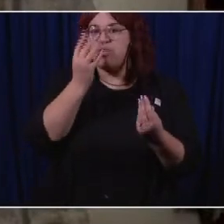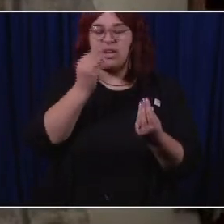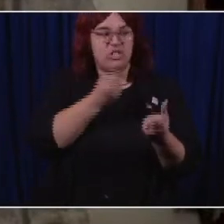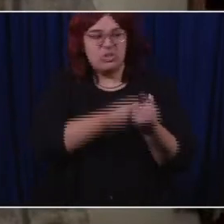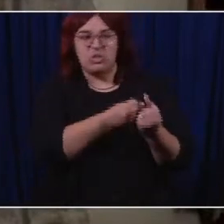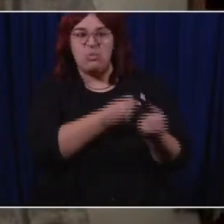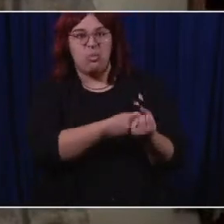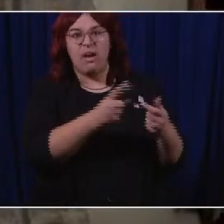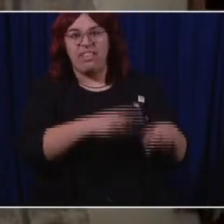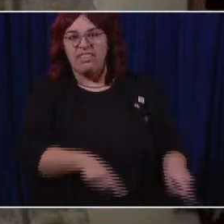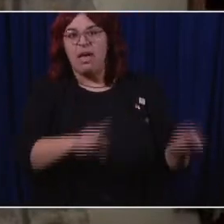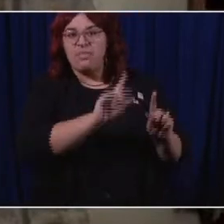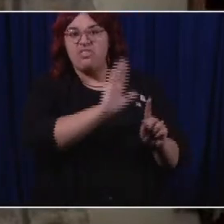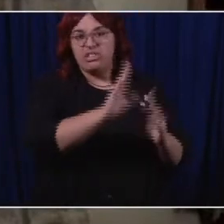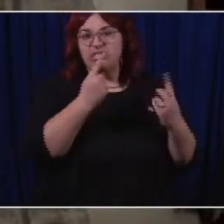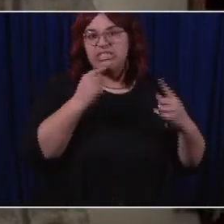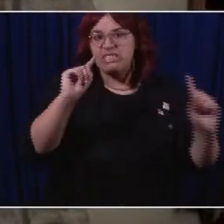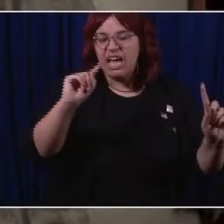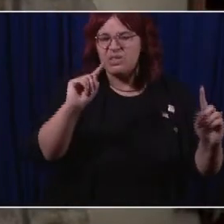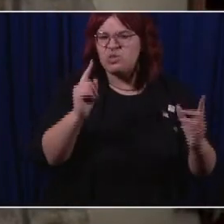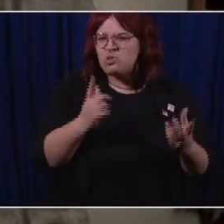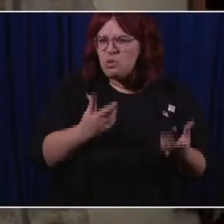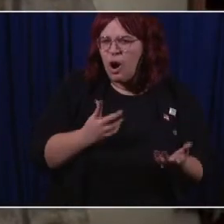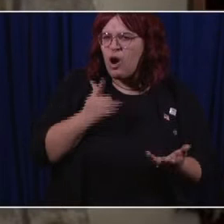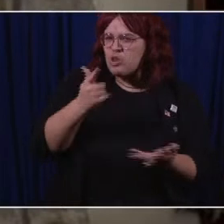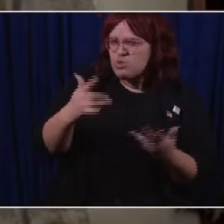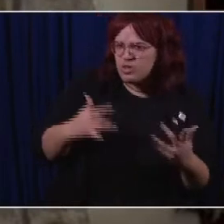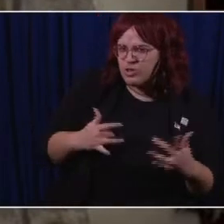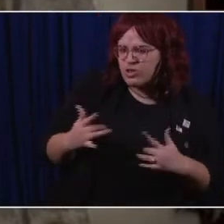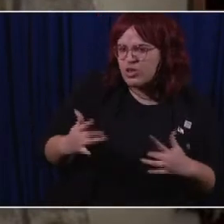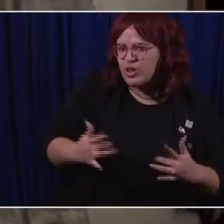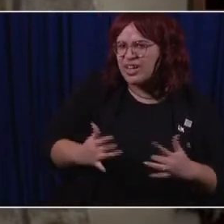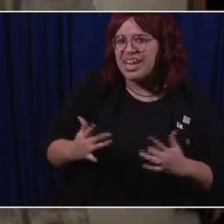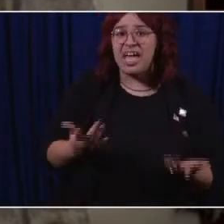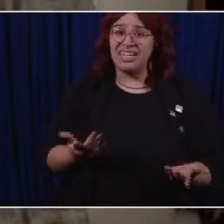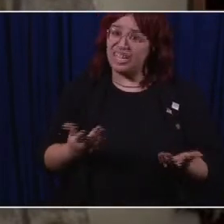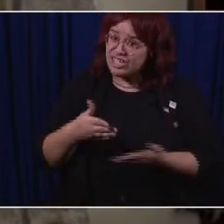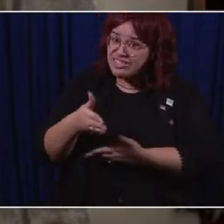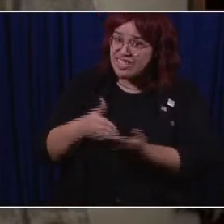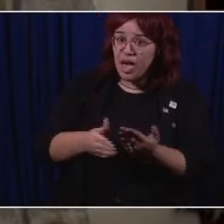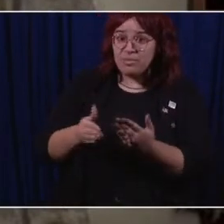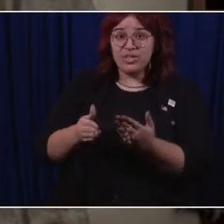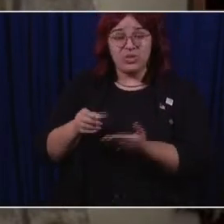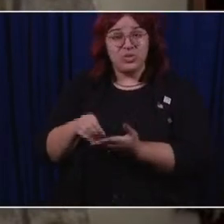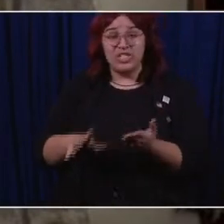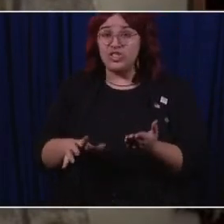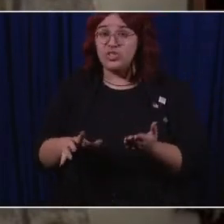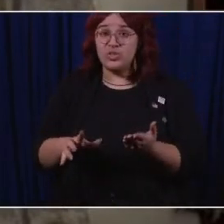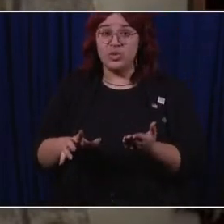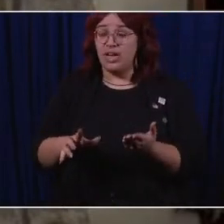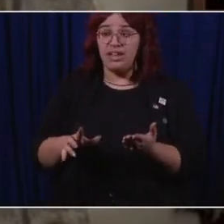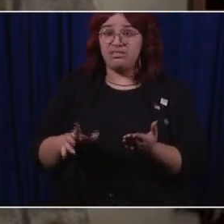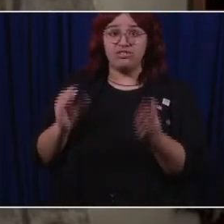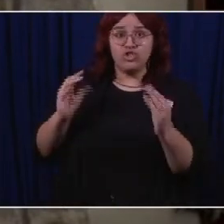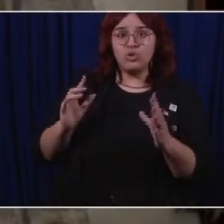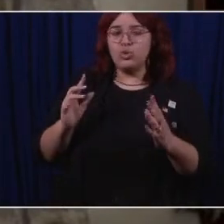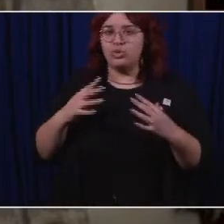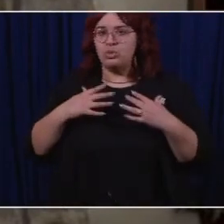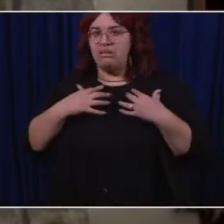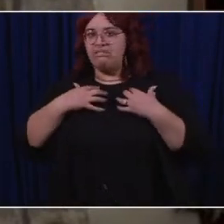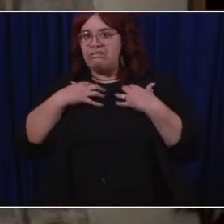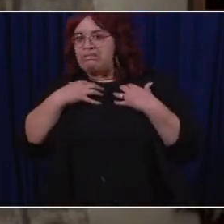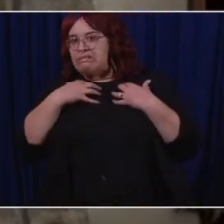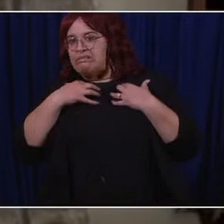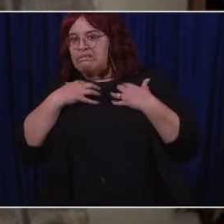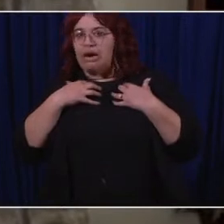are folks that have often been pretty hesitant about returning to school. Do you think that they're going to come back in droves and get things